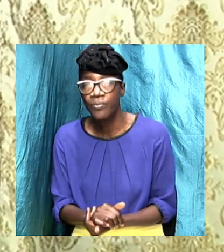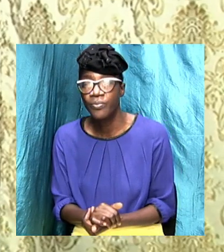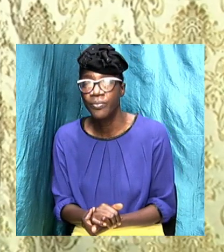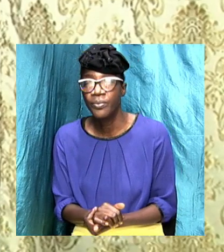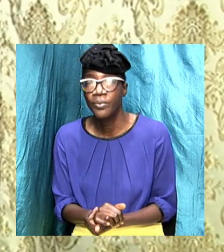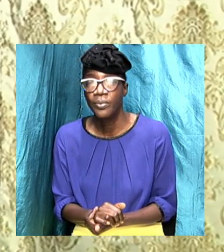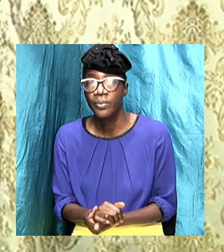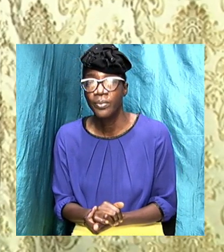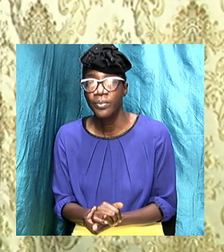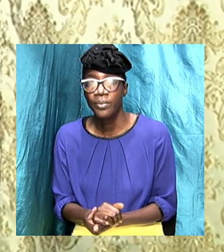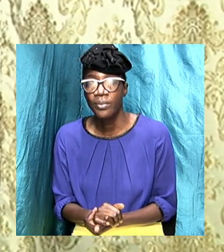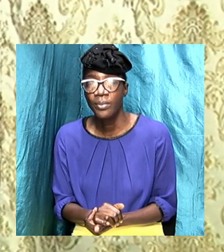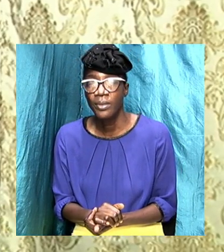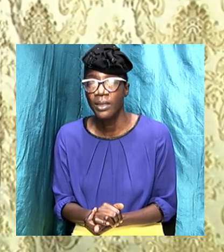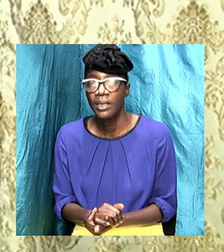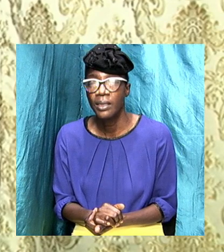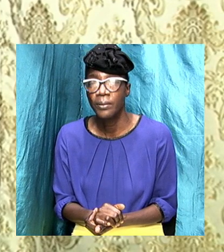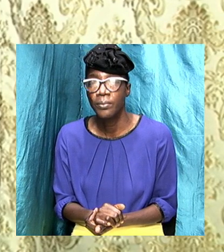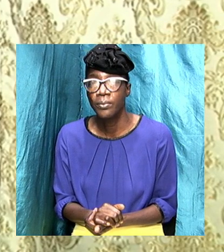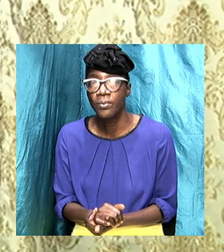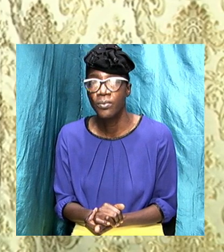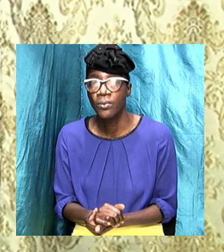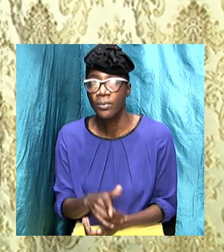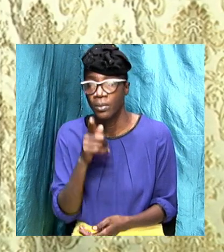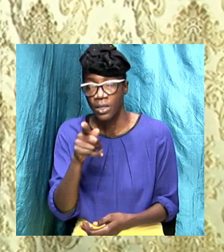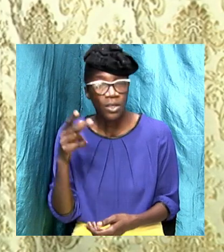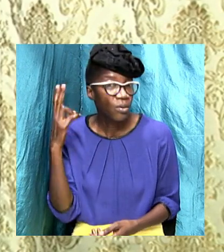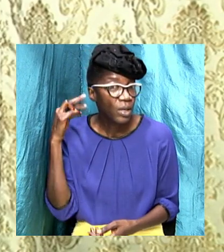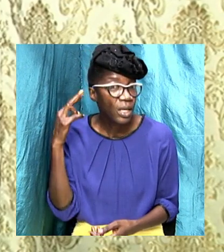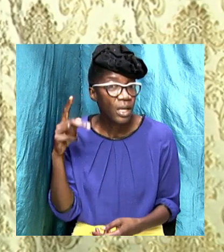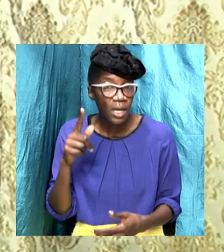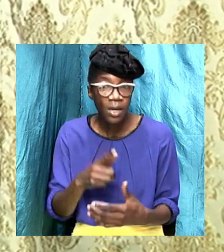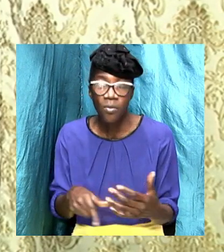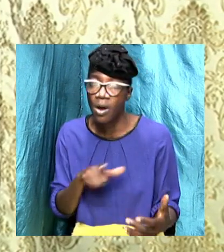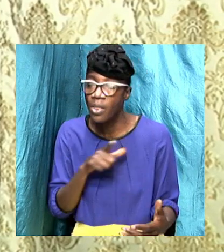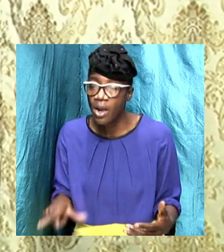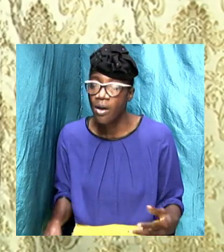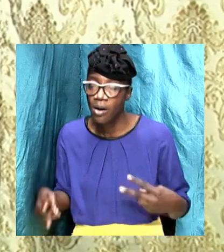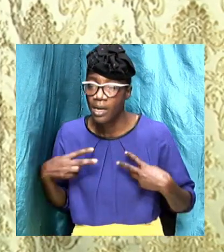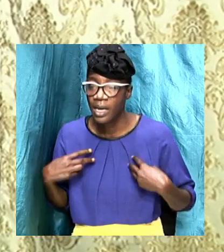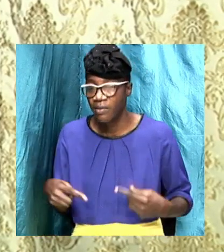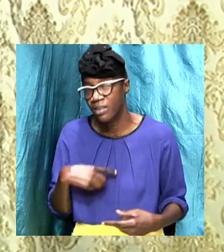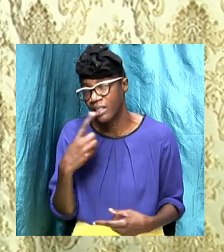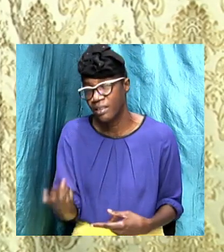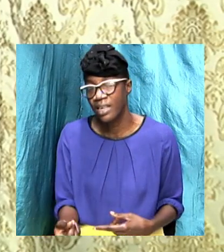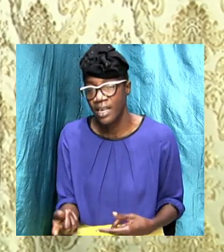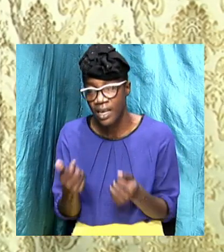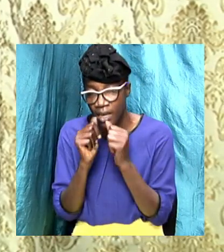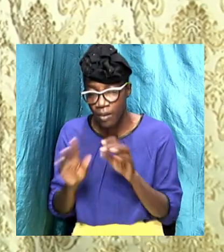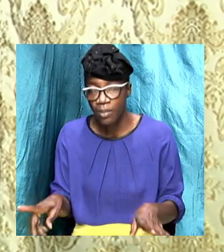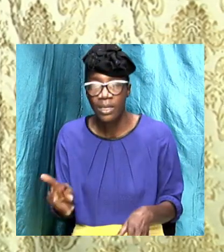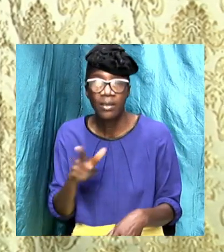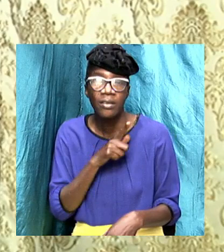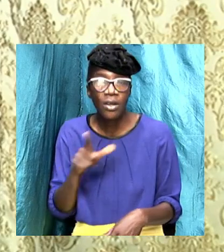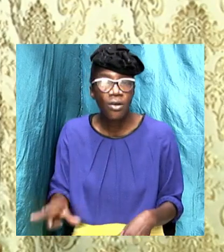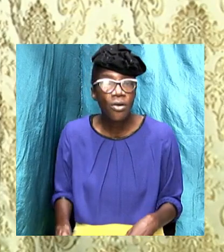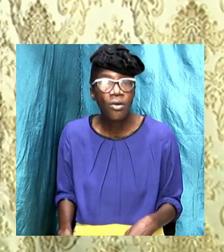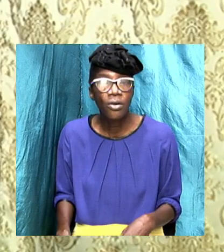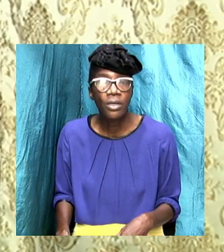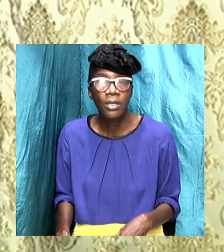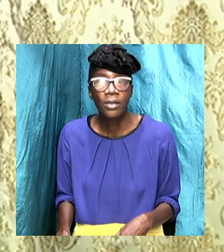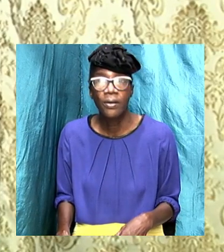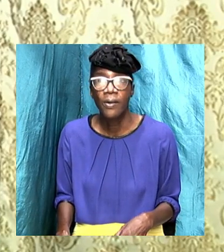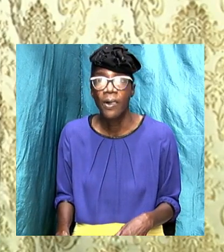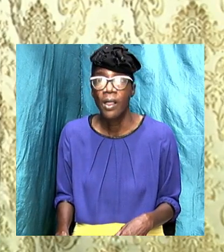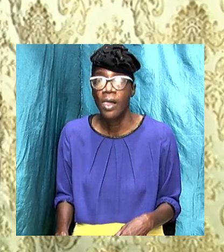you, you know, have tuned in to hear what the Lord has to say. Amen. Bless the Lord. Bless the Lord. So you know our